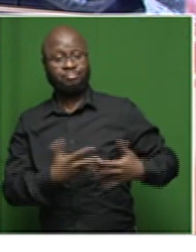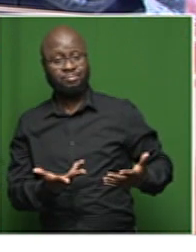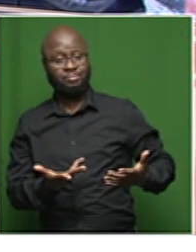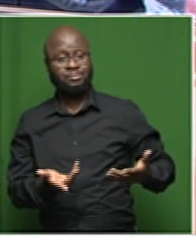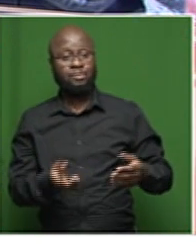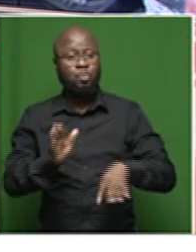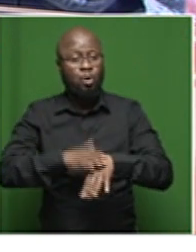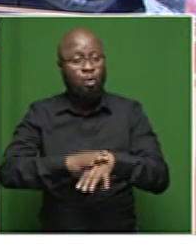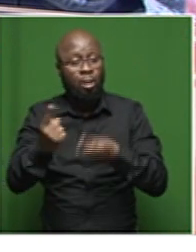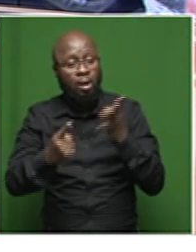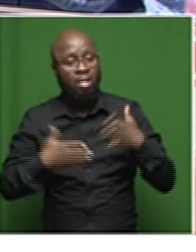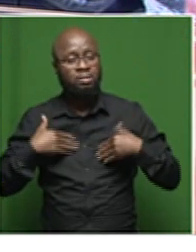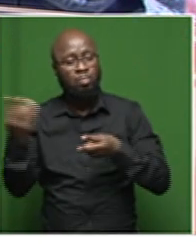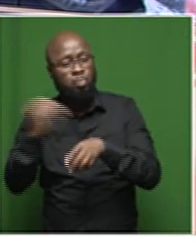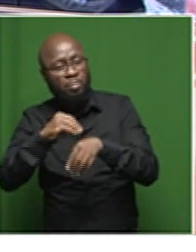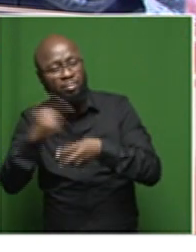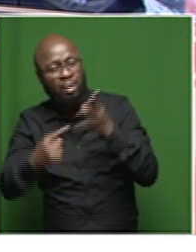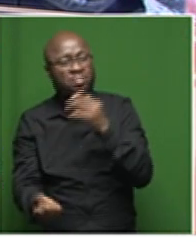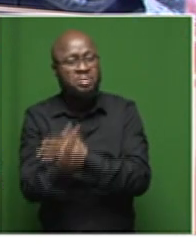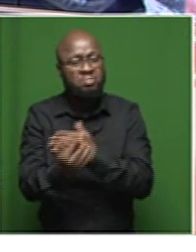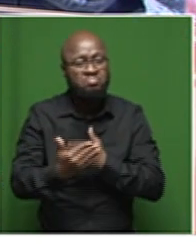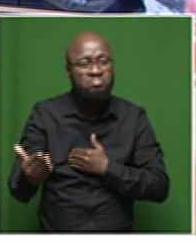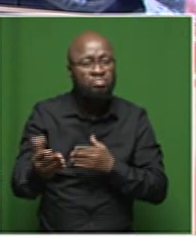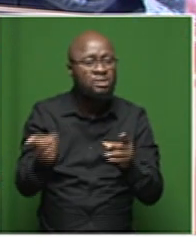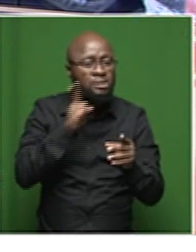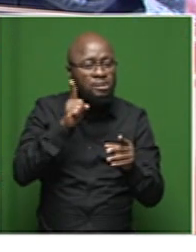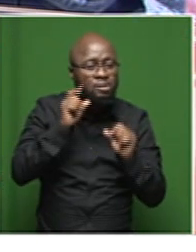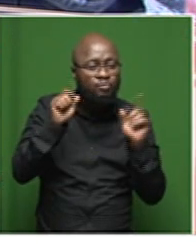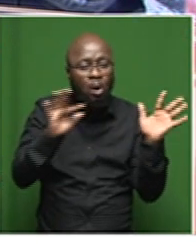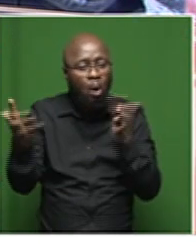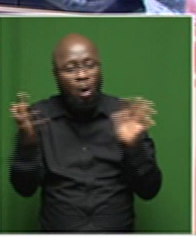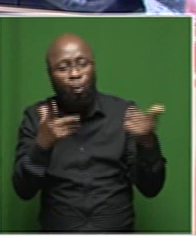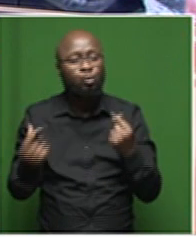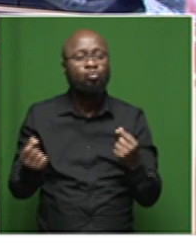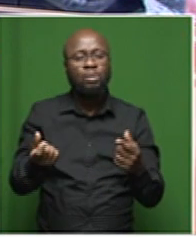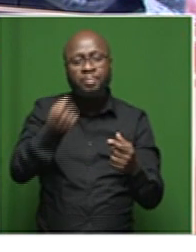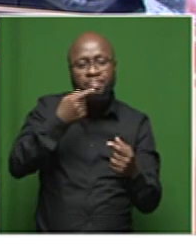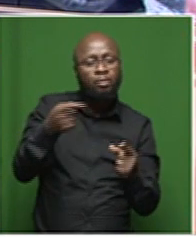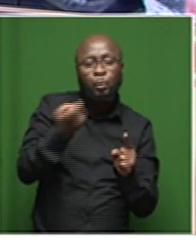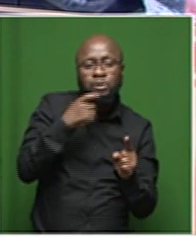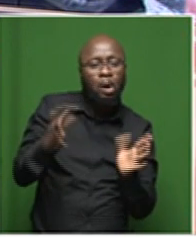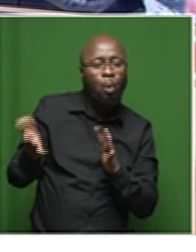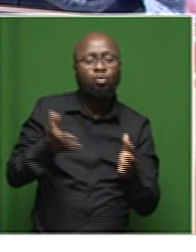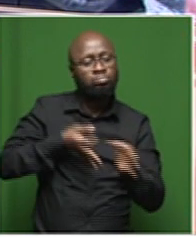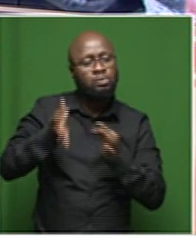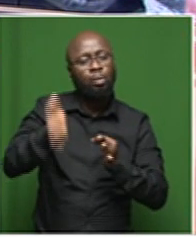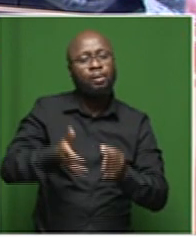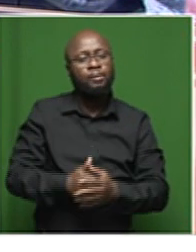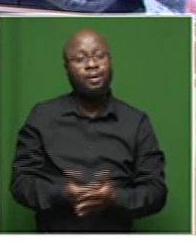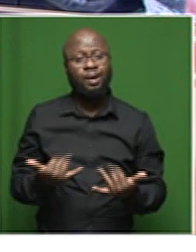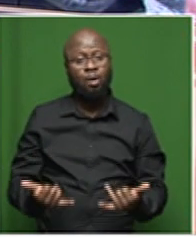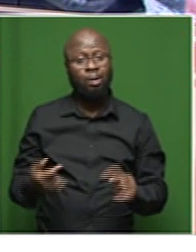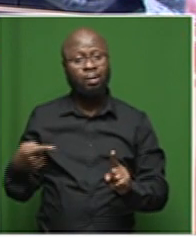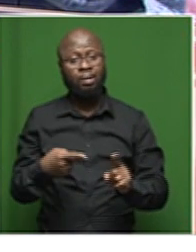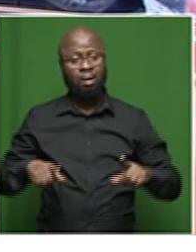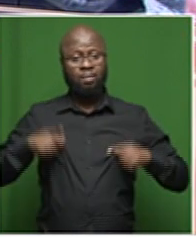problems. Therefore, it's important to know if you have high blood pressure so that you can treat it when you know. And our lifestyle changes can make